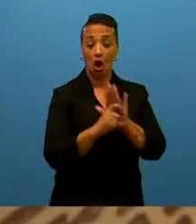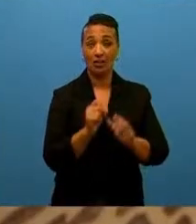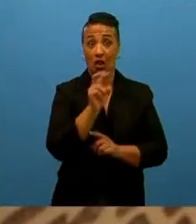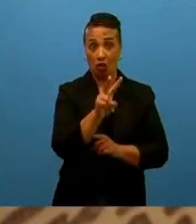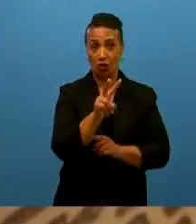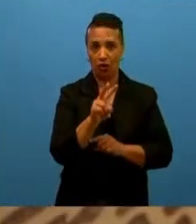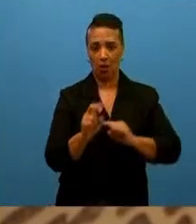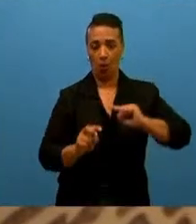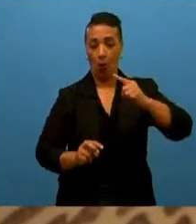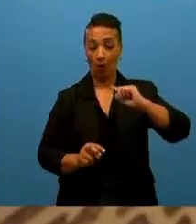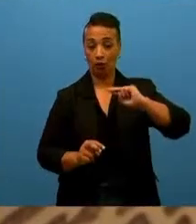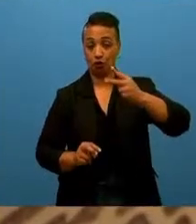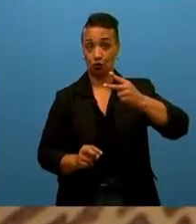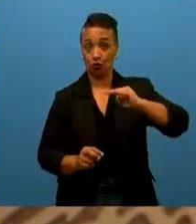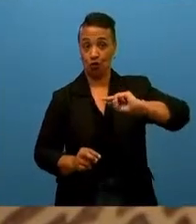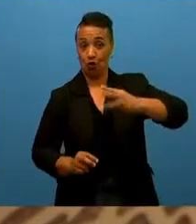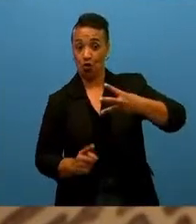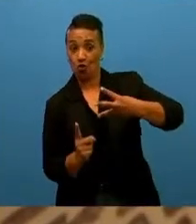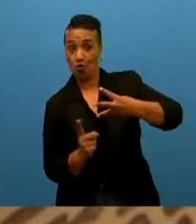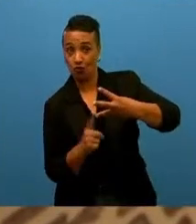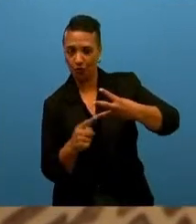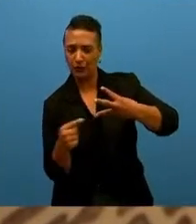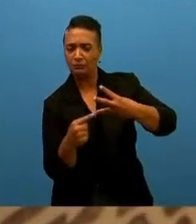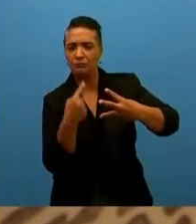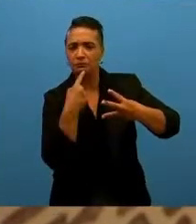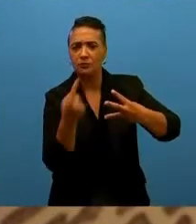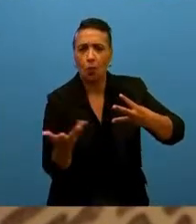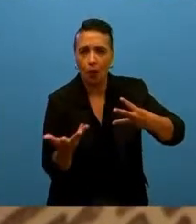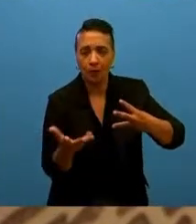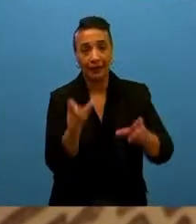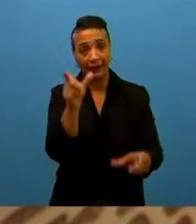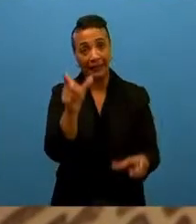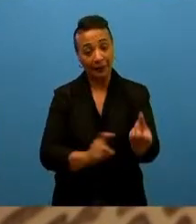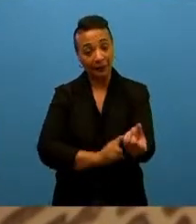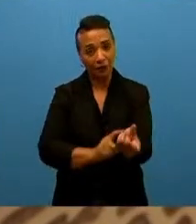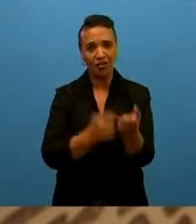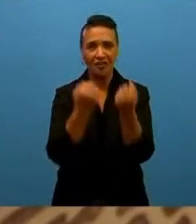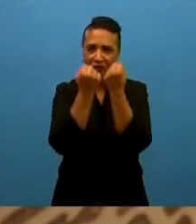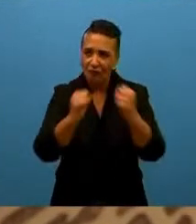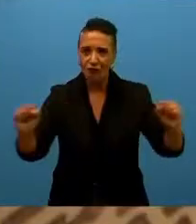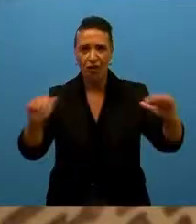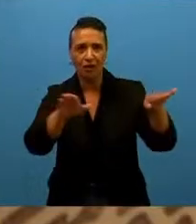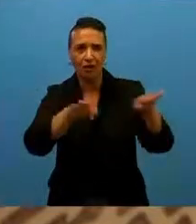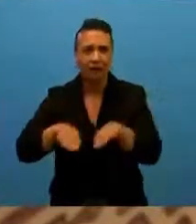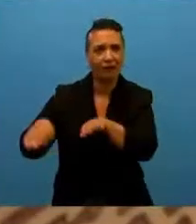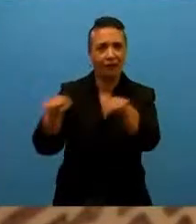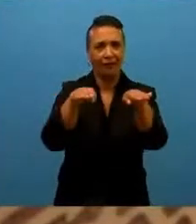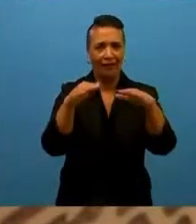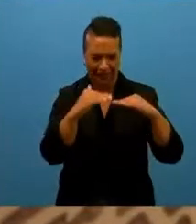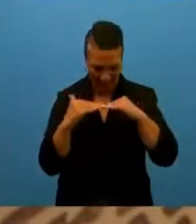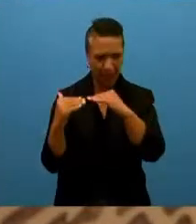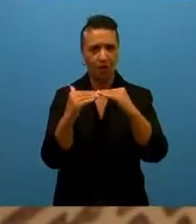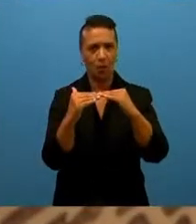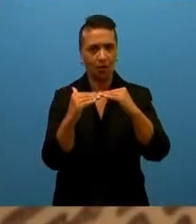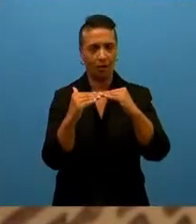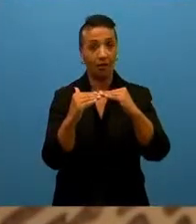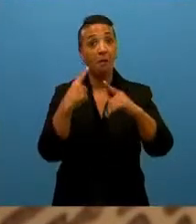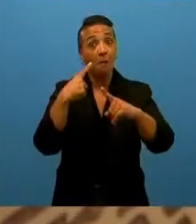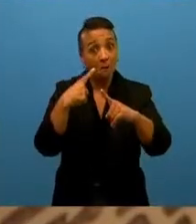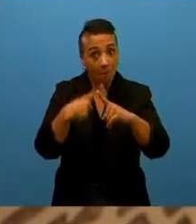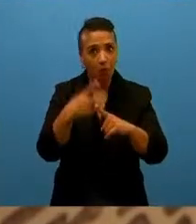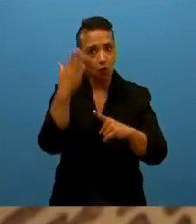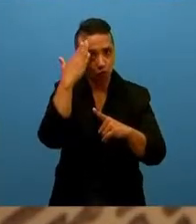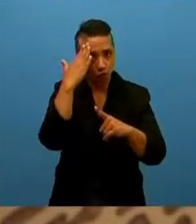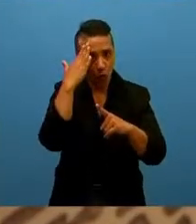2, which articulates that Indigenous peoples are free and equal to all other peoples and are subject of